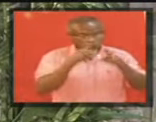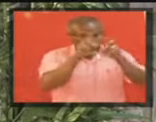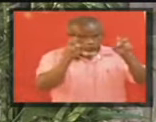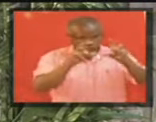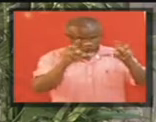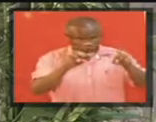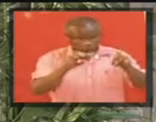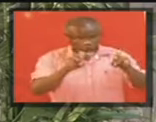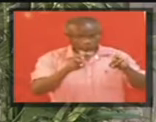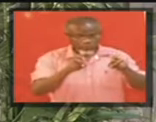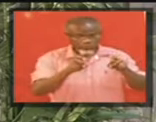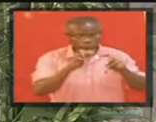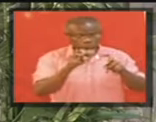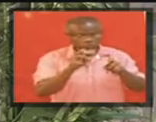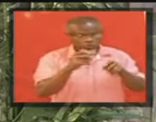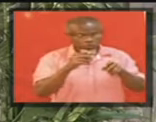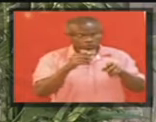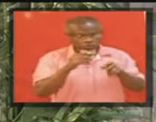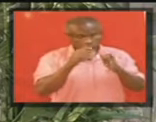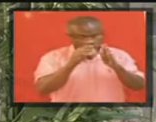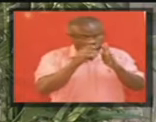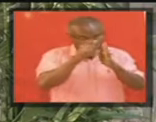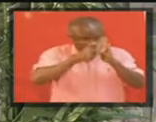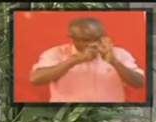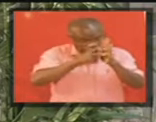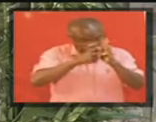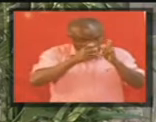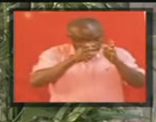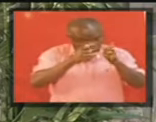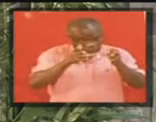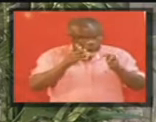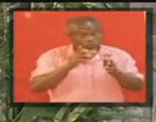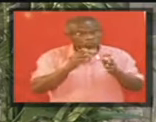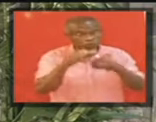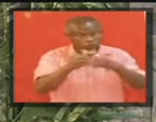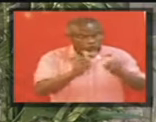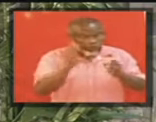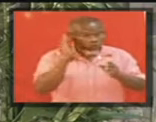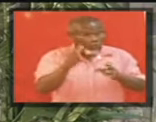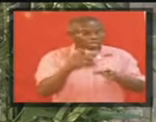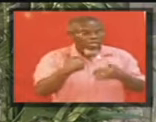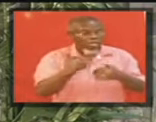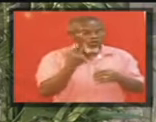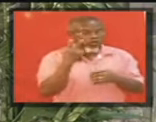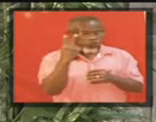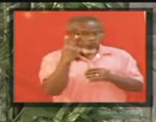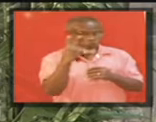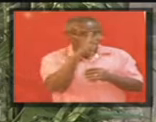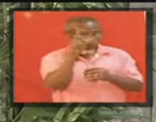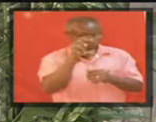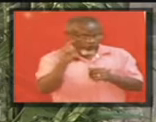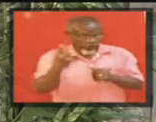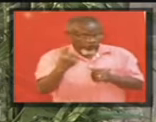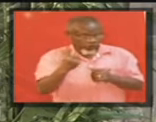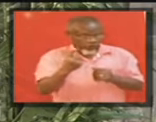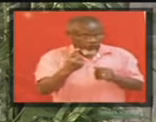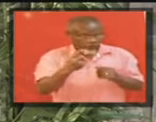State your name and the name of the media house that you represent. We start today with Newsday.